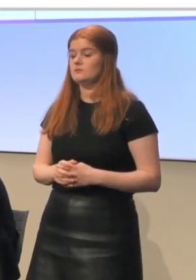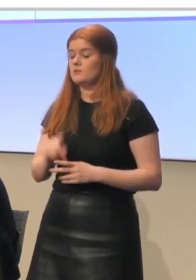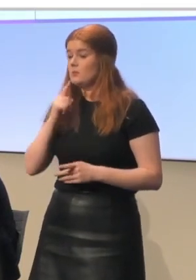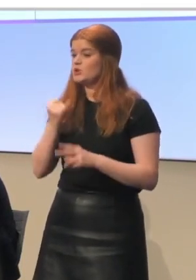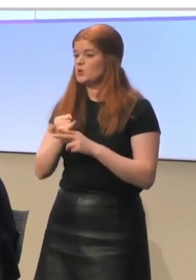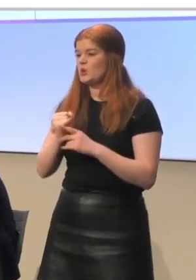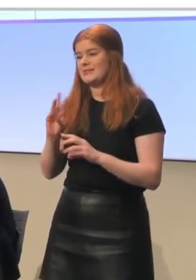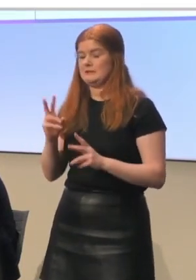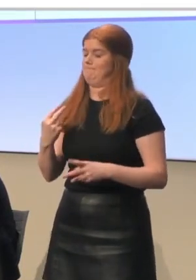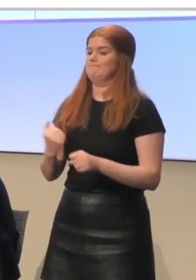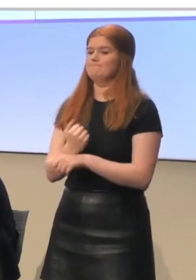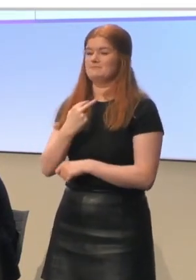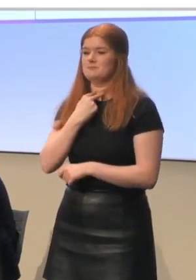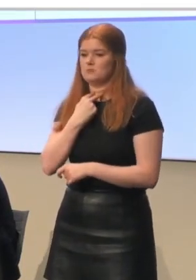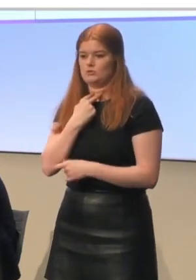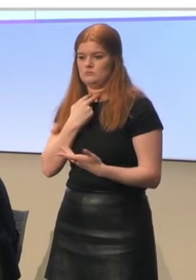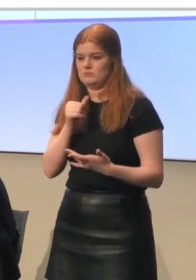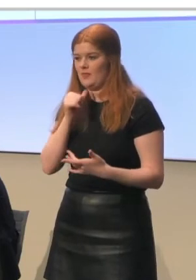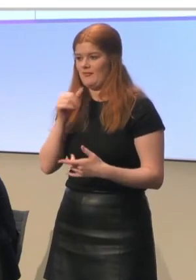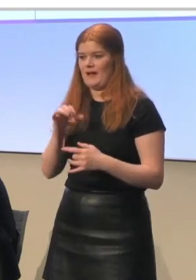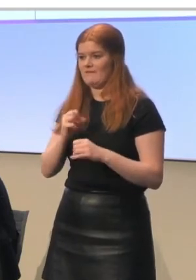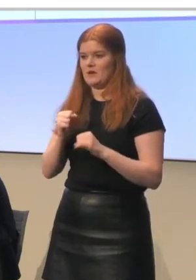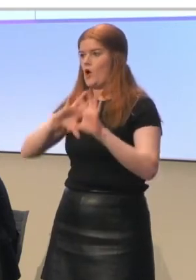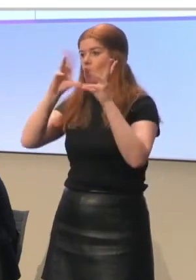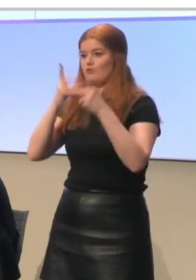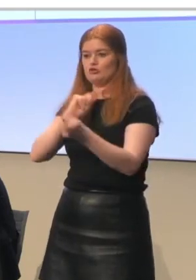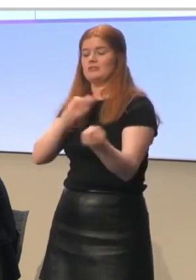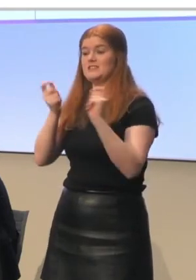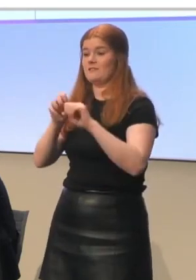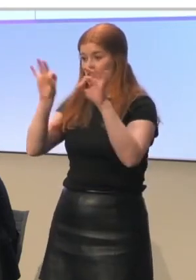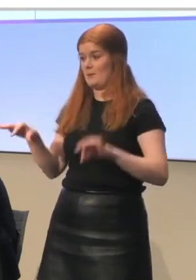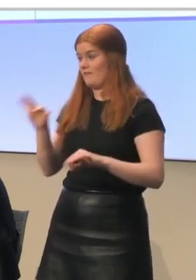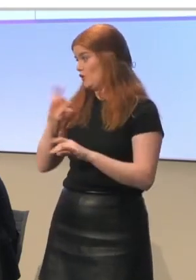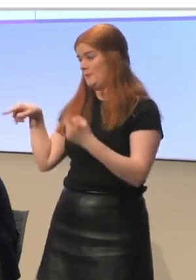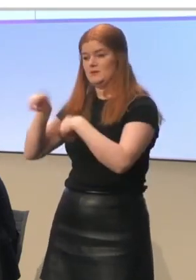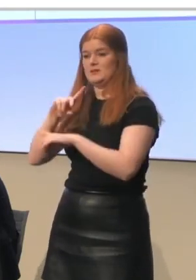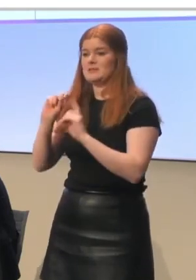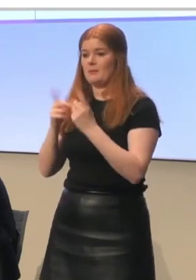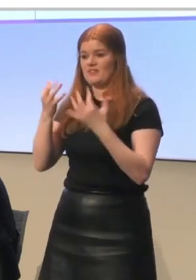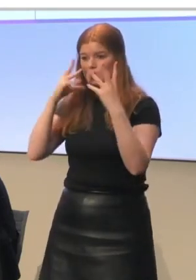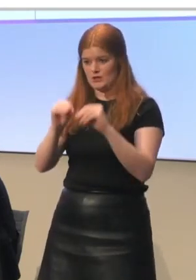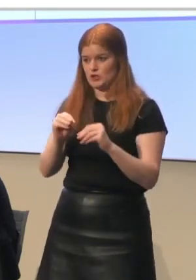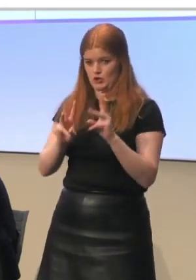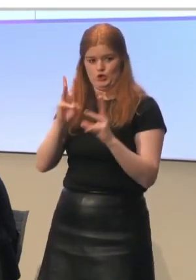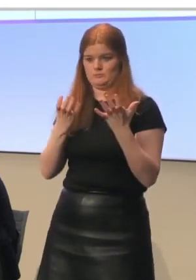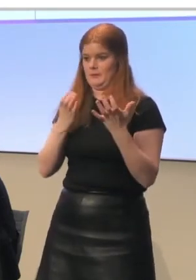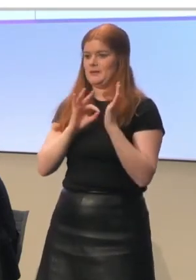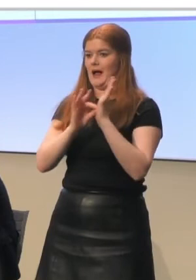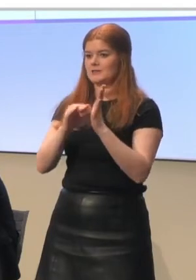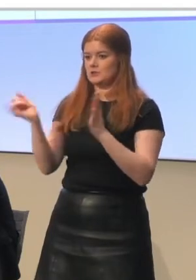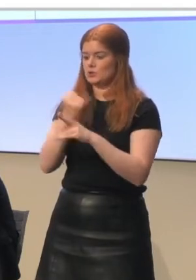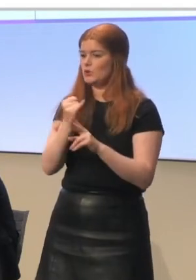quite disappointed with the lack of an overall transition framework from the Department of Education, which could serve to guide schools and also have some